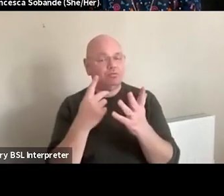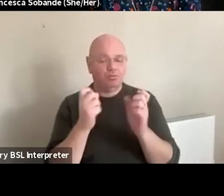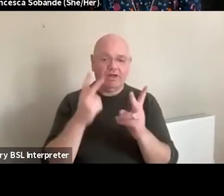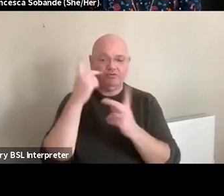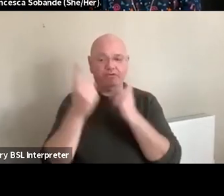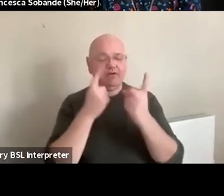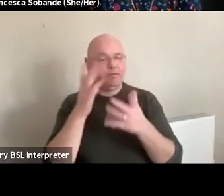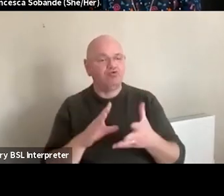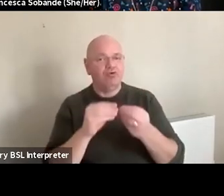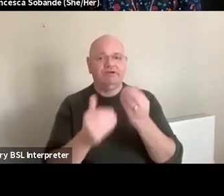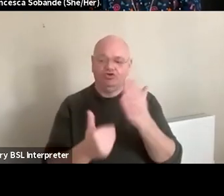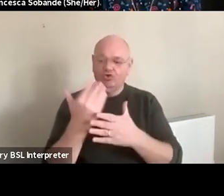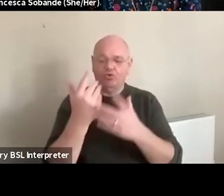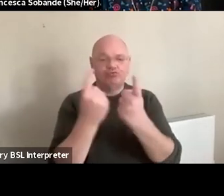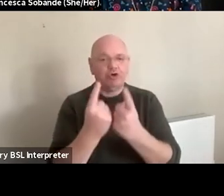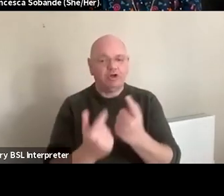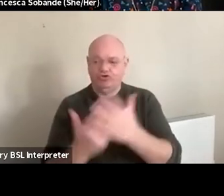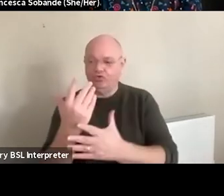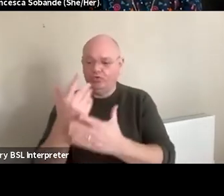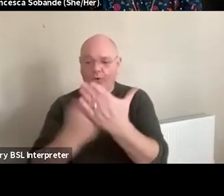or policies or whatever it might be.